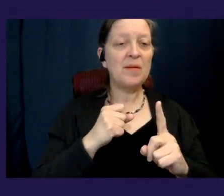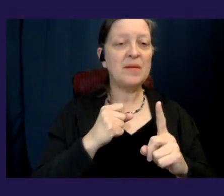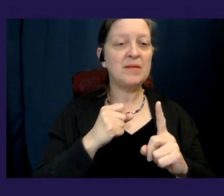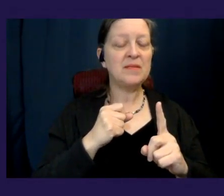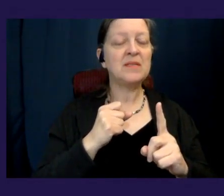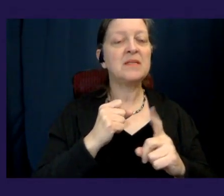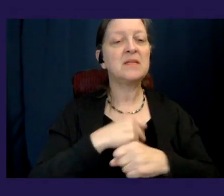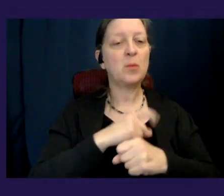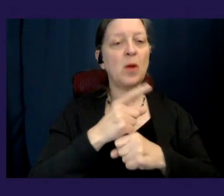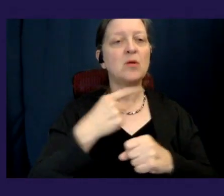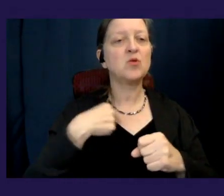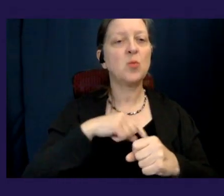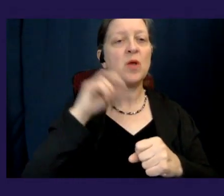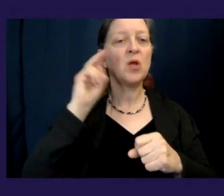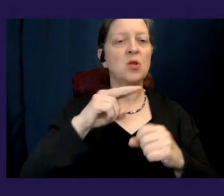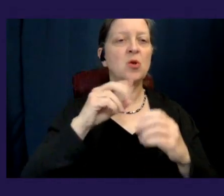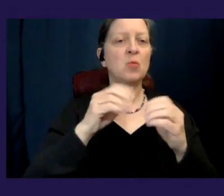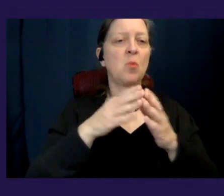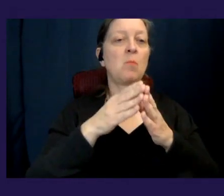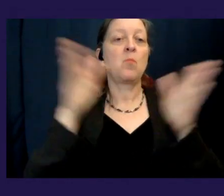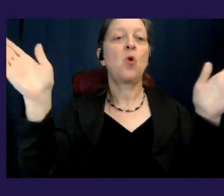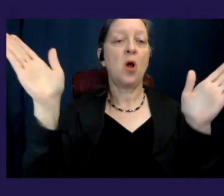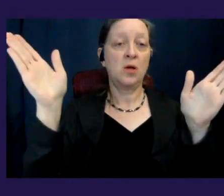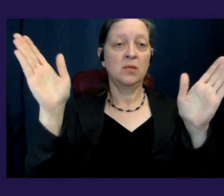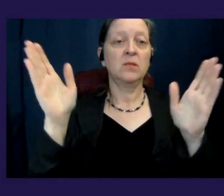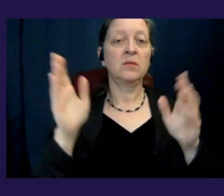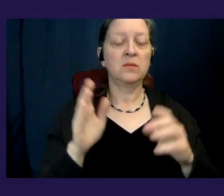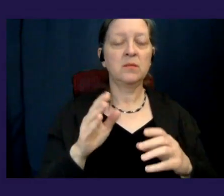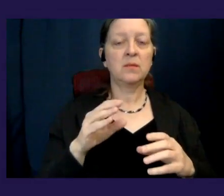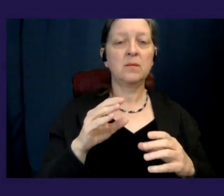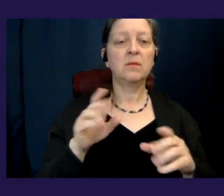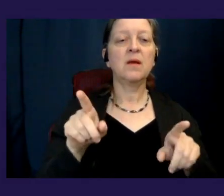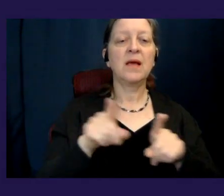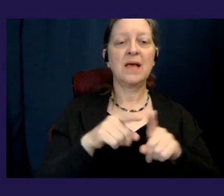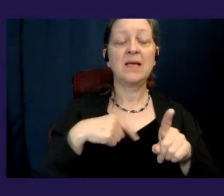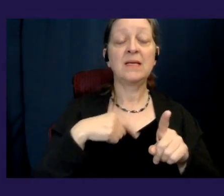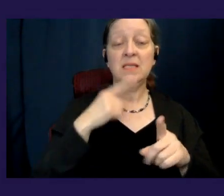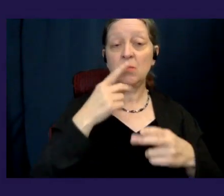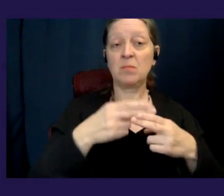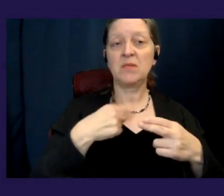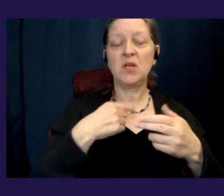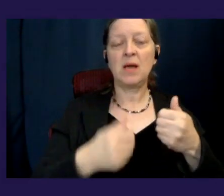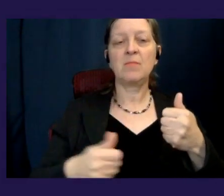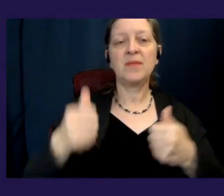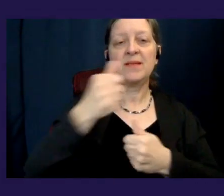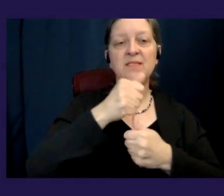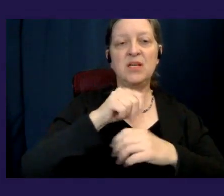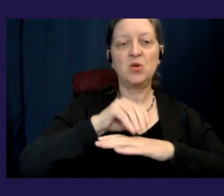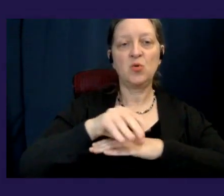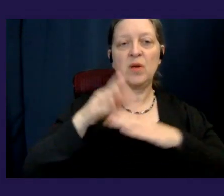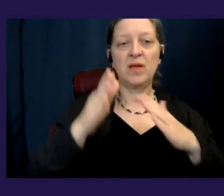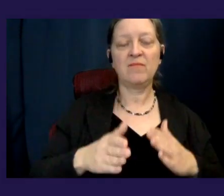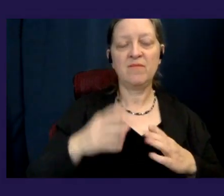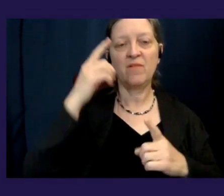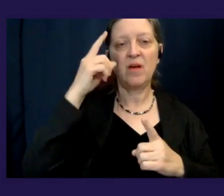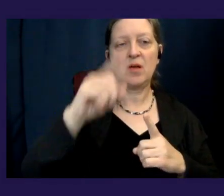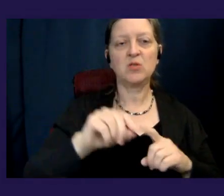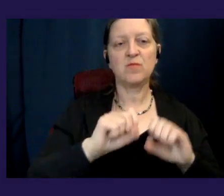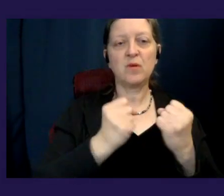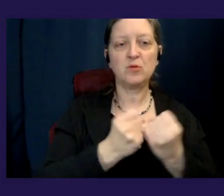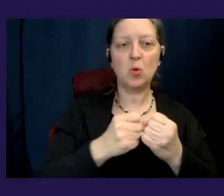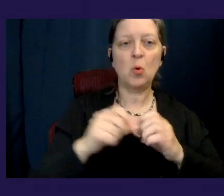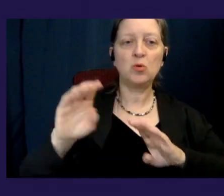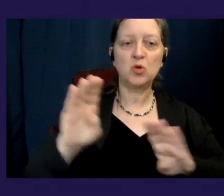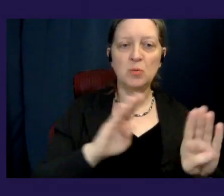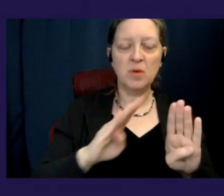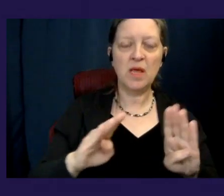bit. So as Elena mentioned, I'm the senior advisor for social and behavioral and sciences and economic sciences